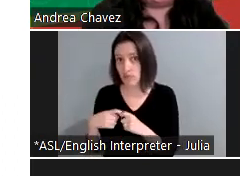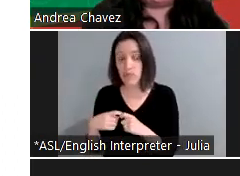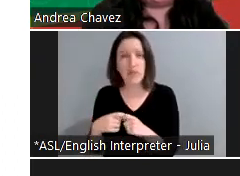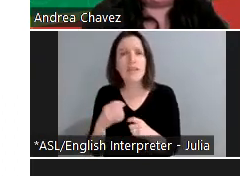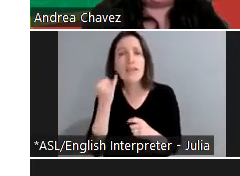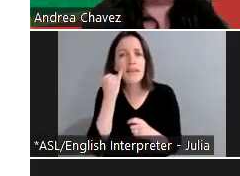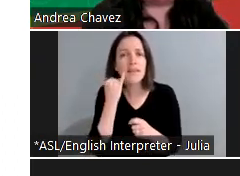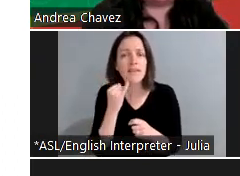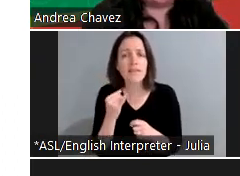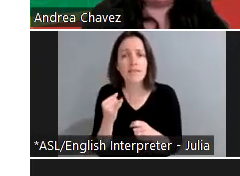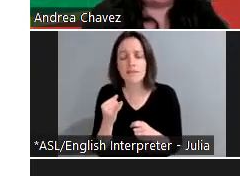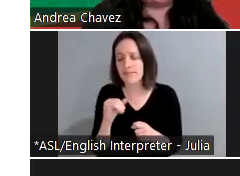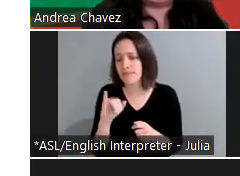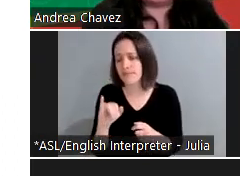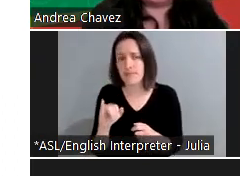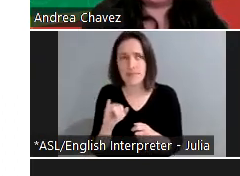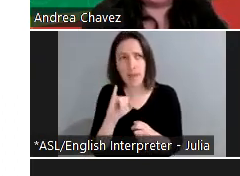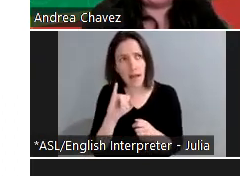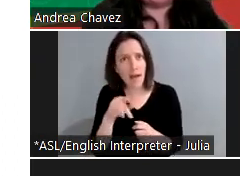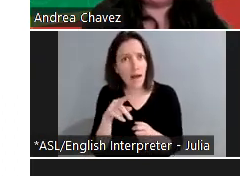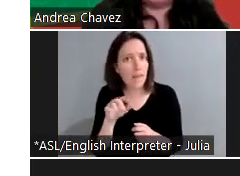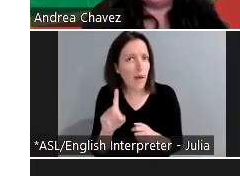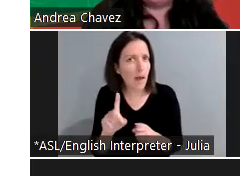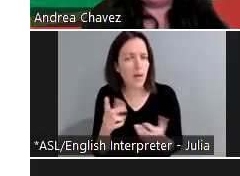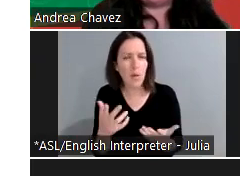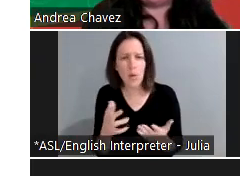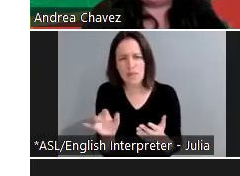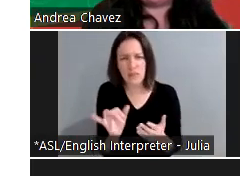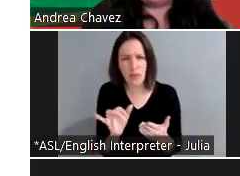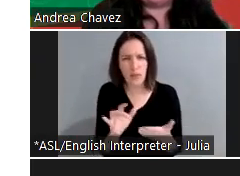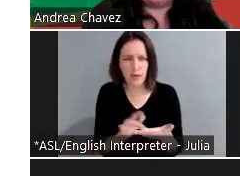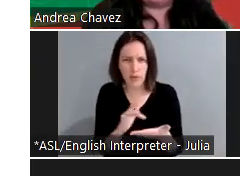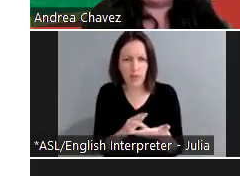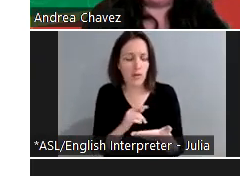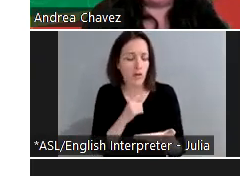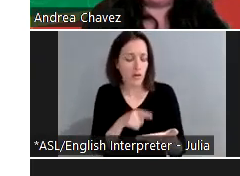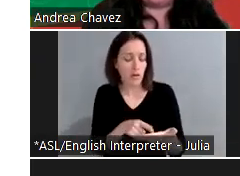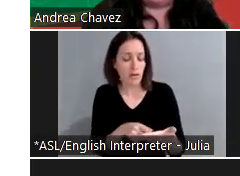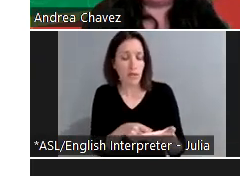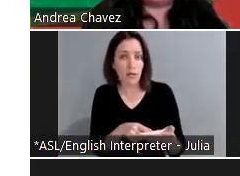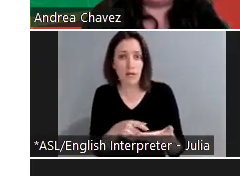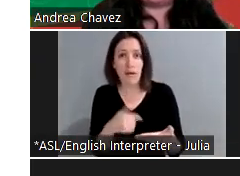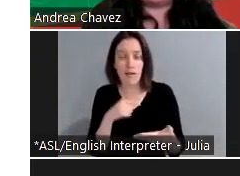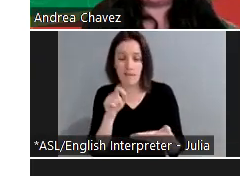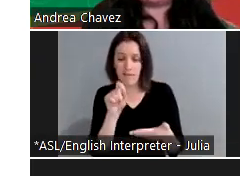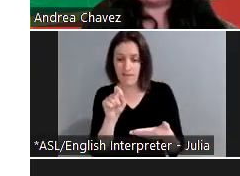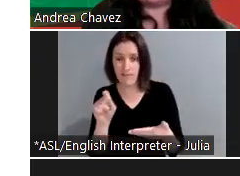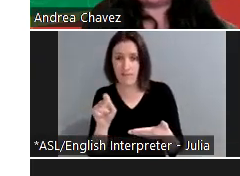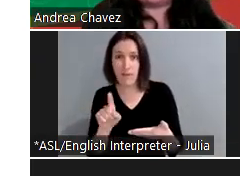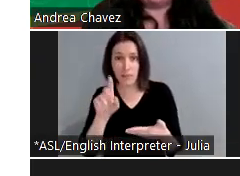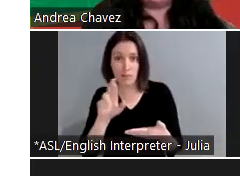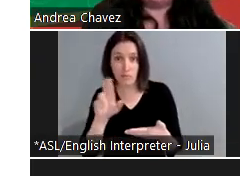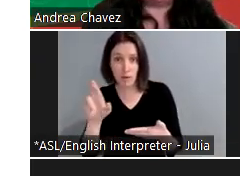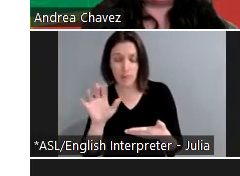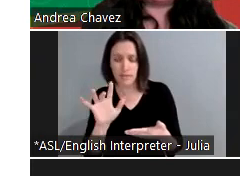an iPad or a similar device, locate the three-dot menu on the upper right and select language